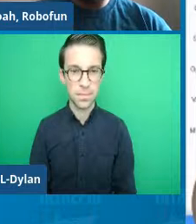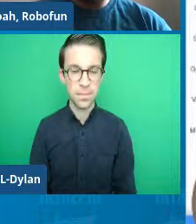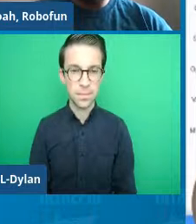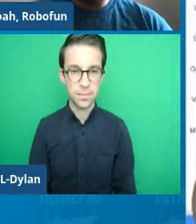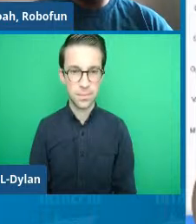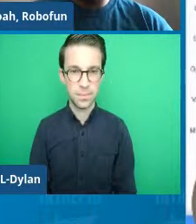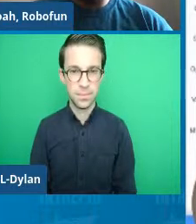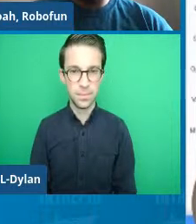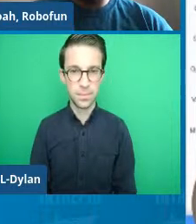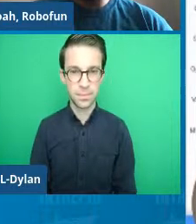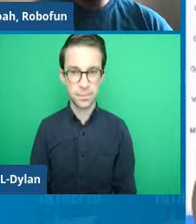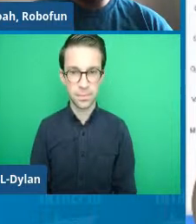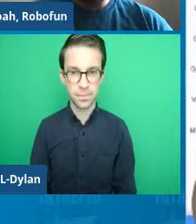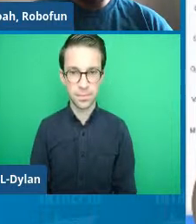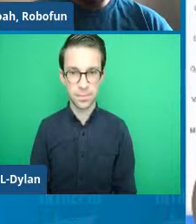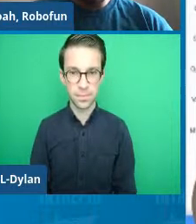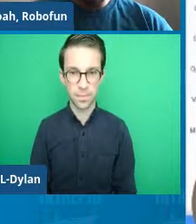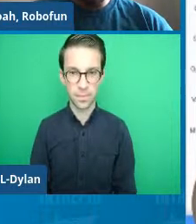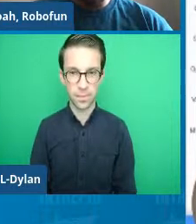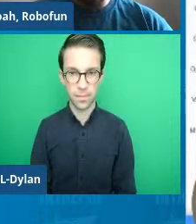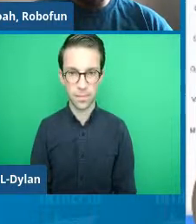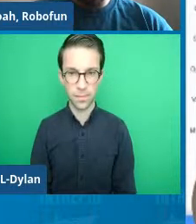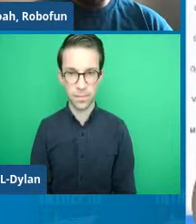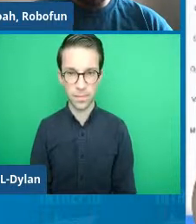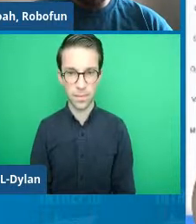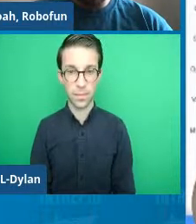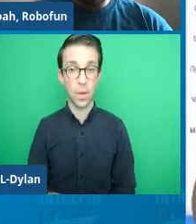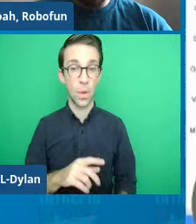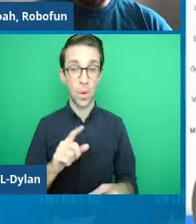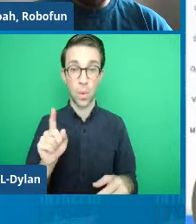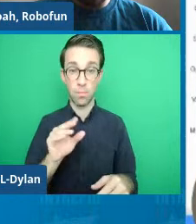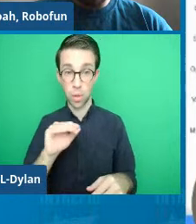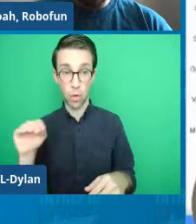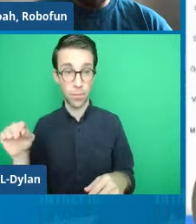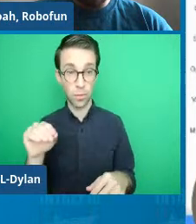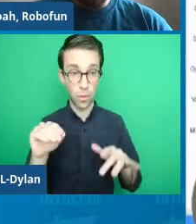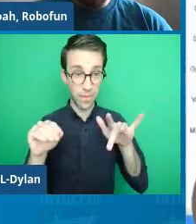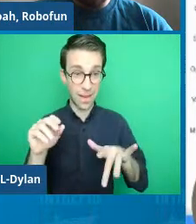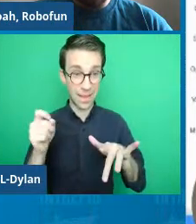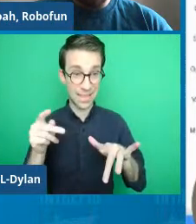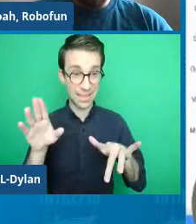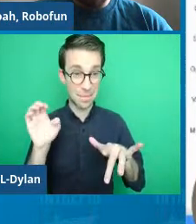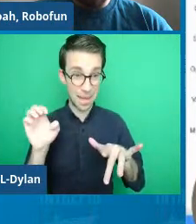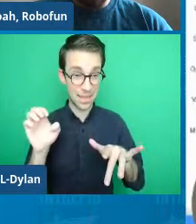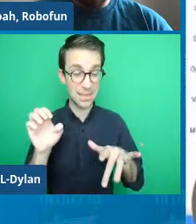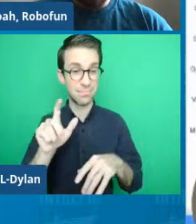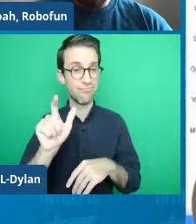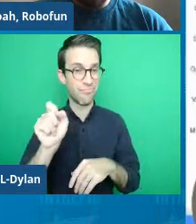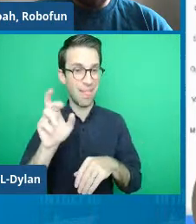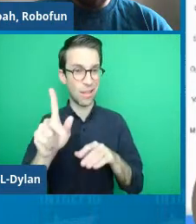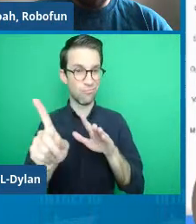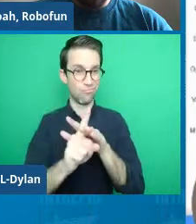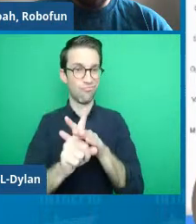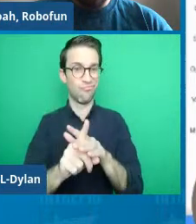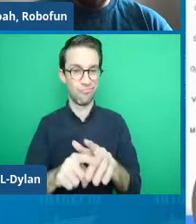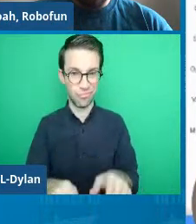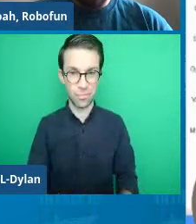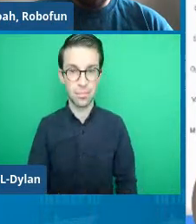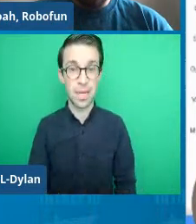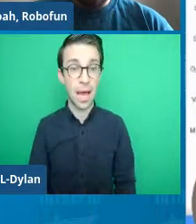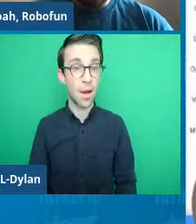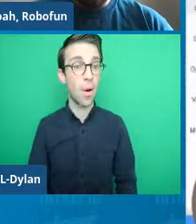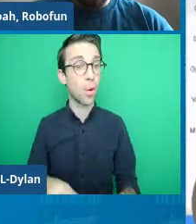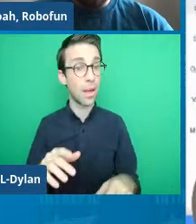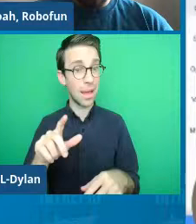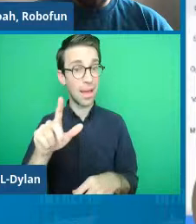All right, look at that. So wherever I am, click the space key and my laser's going right there. But now, I don't want it to just do that. What I want it to